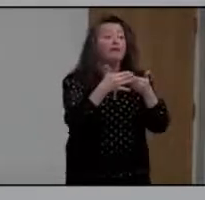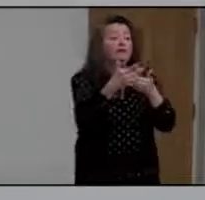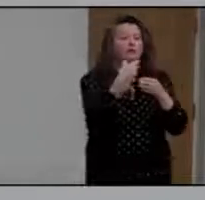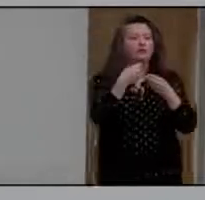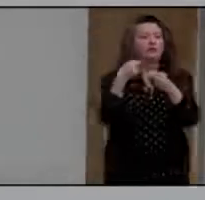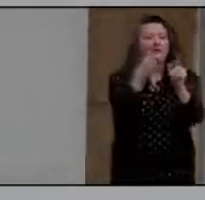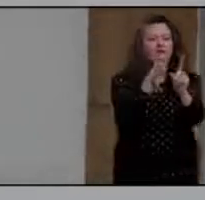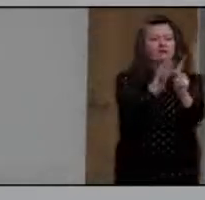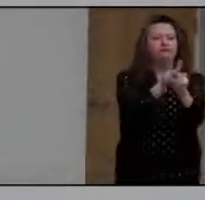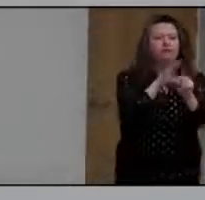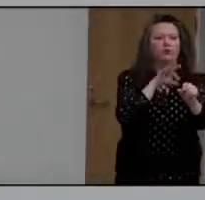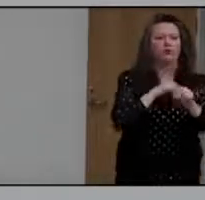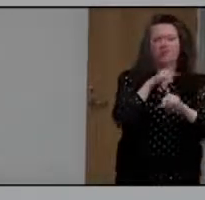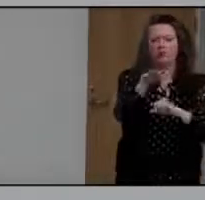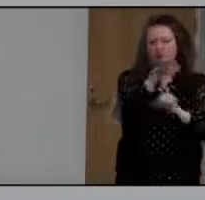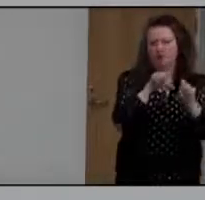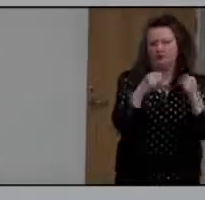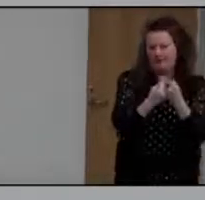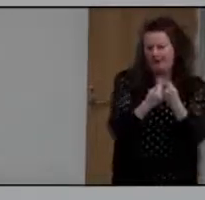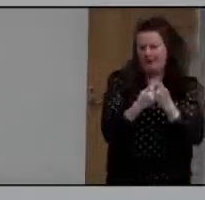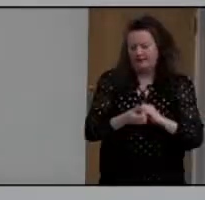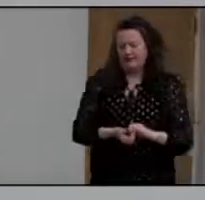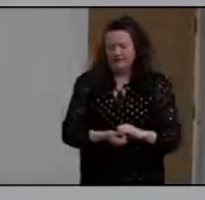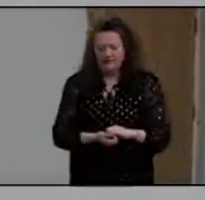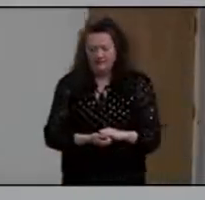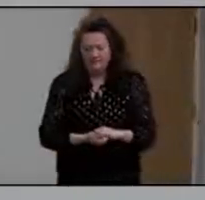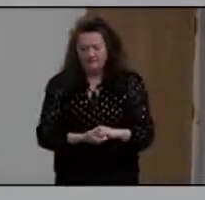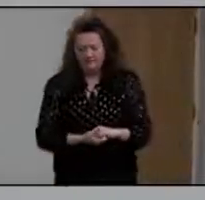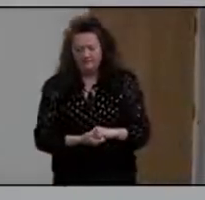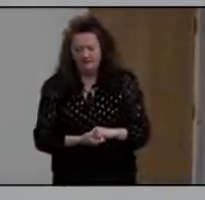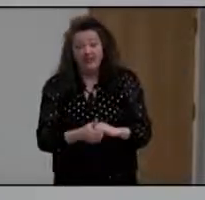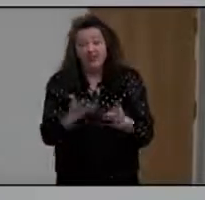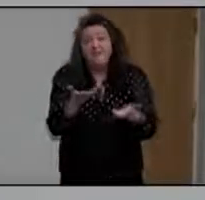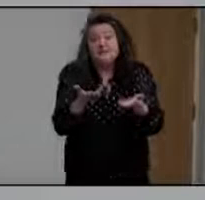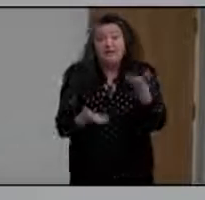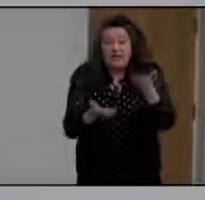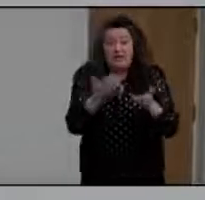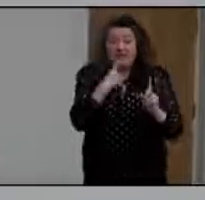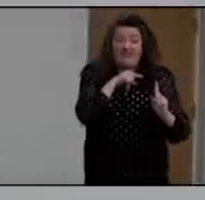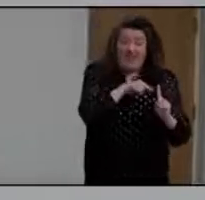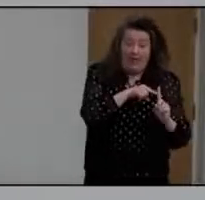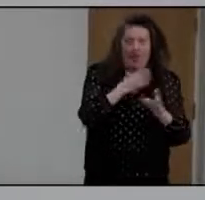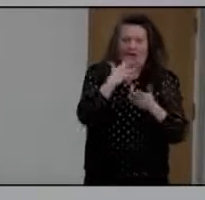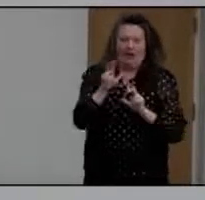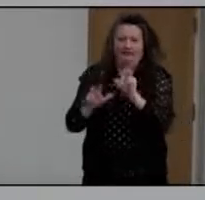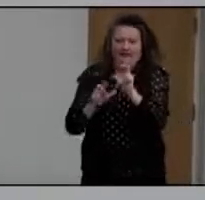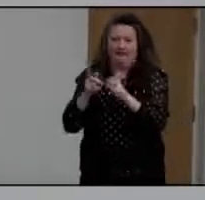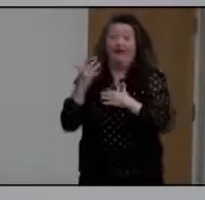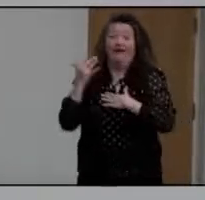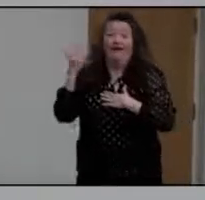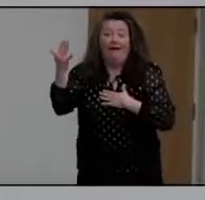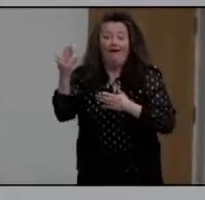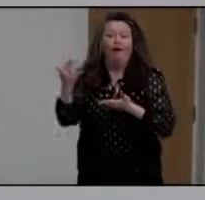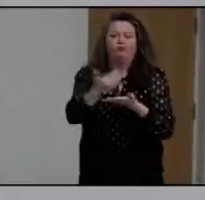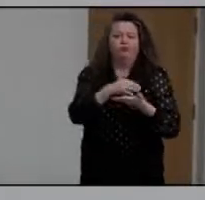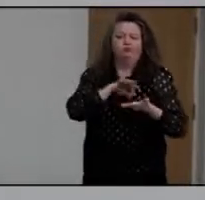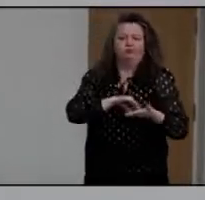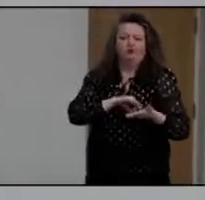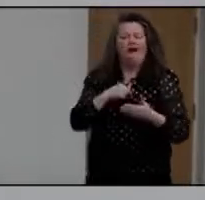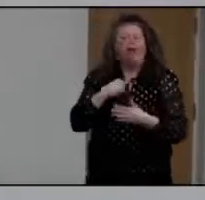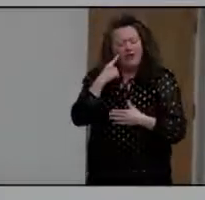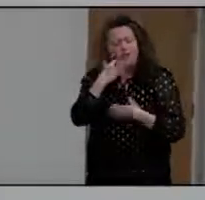society and something that will be real enough to be financially viable in the longer term. So I think this is a good step